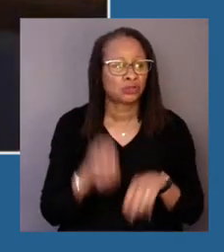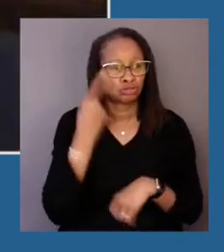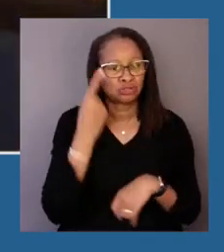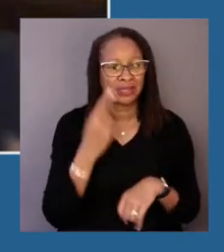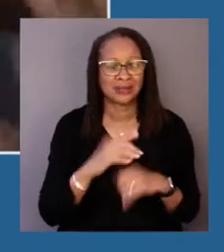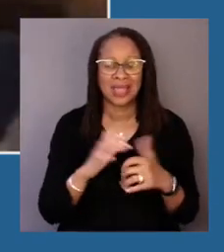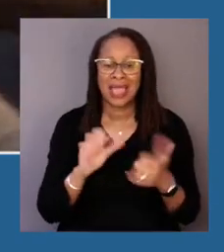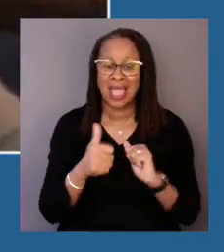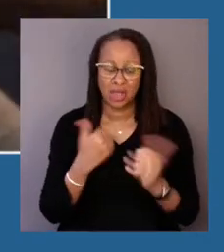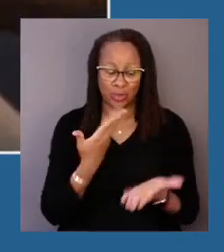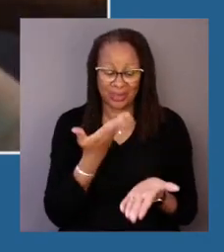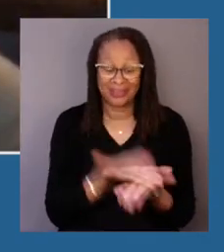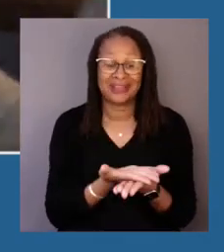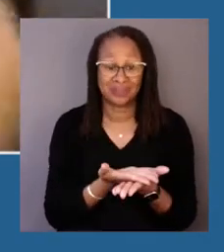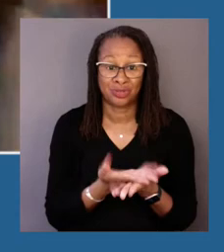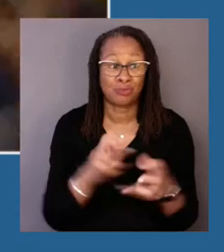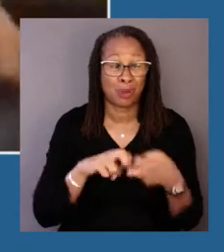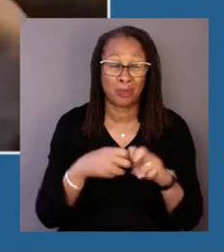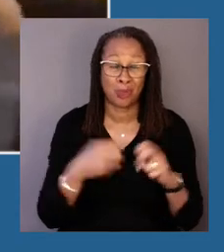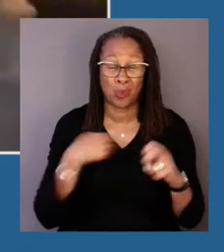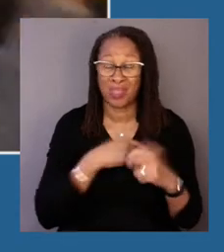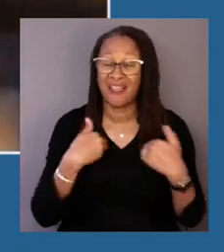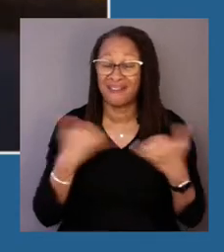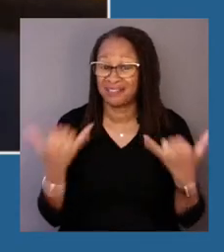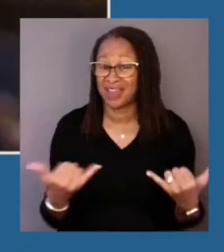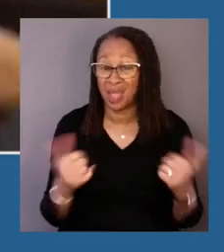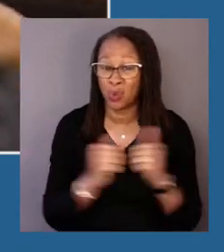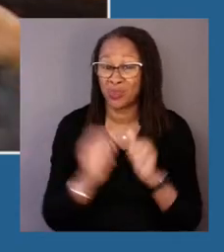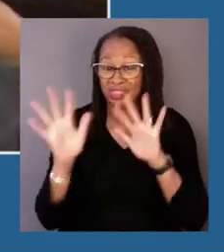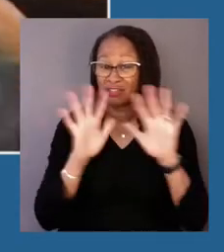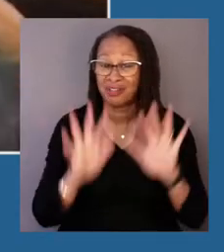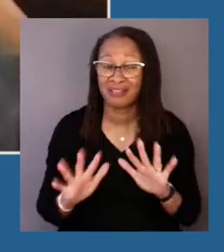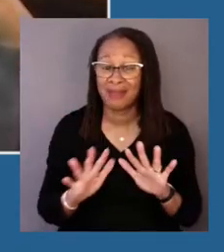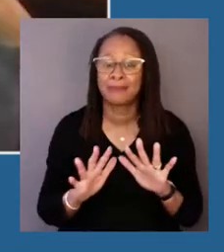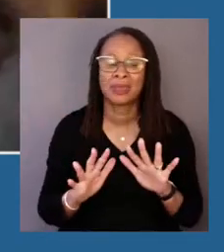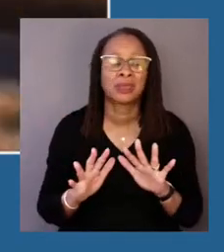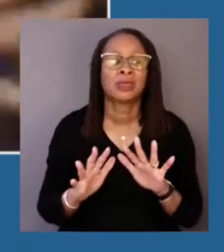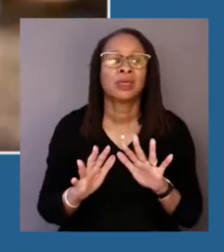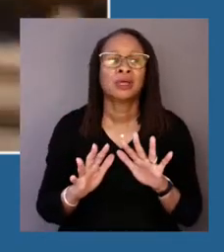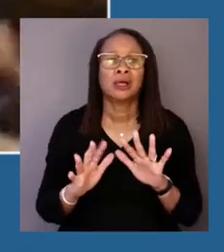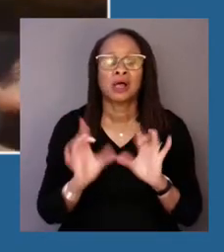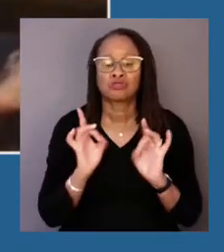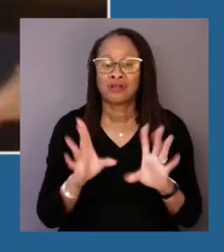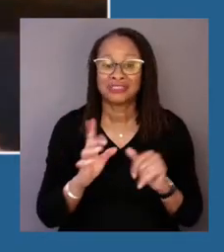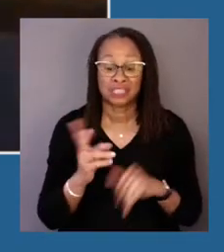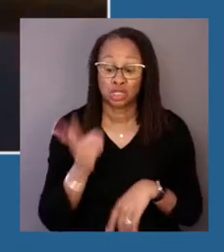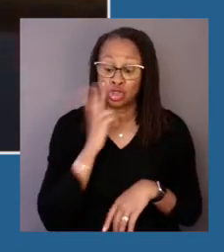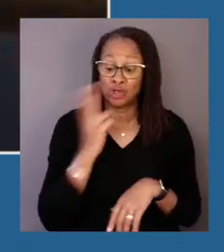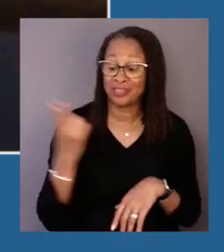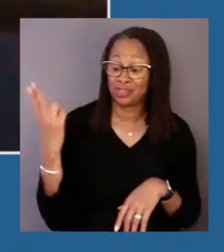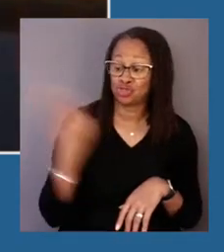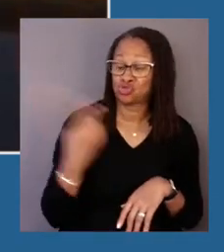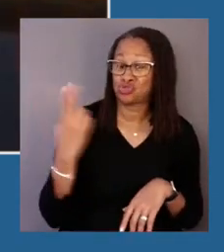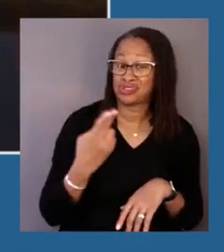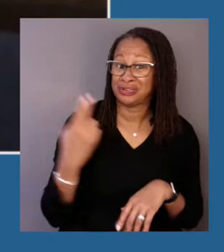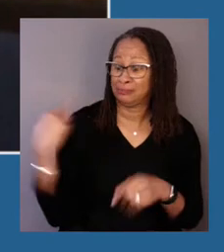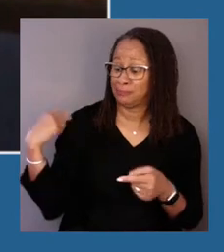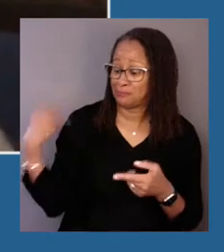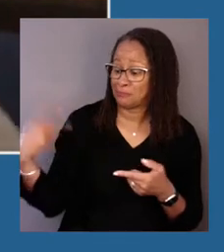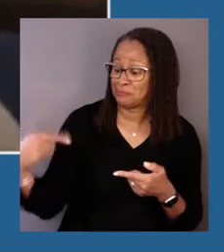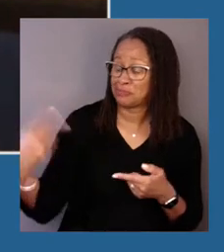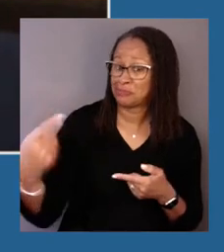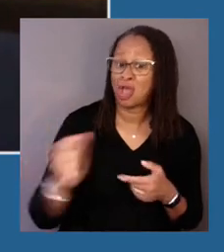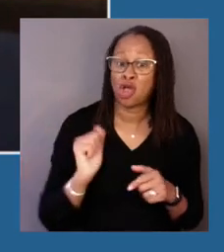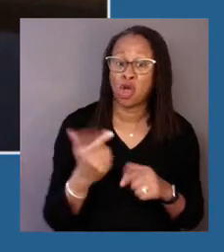problem like the climate crisis, and to look at the historical roots of that and on all of the different drivers. And I often